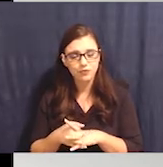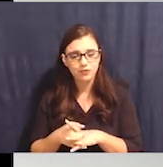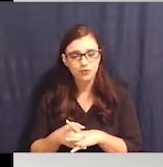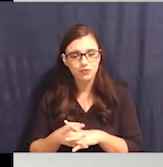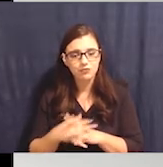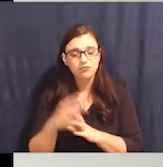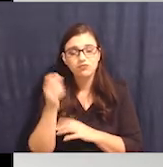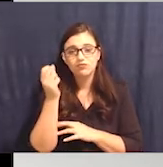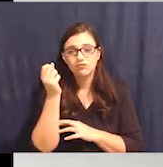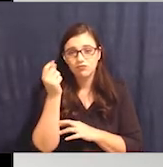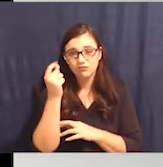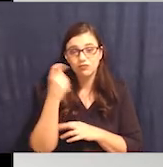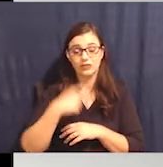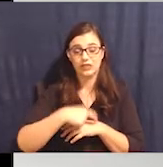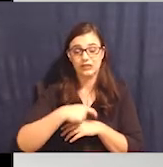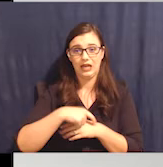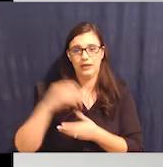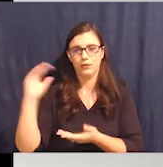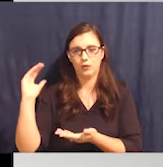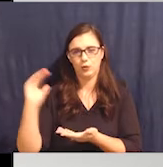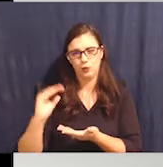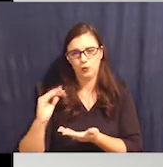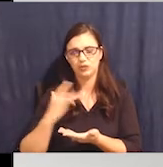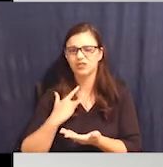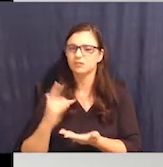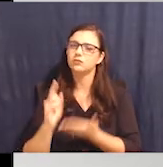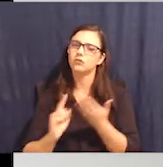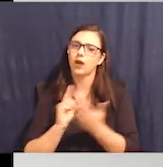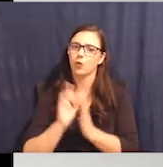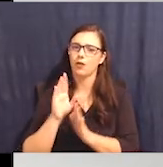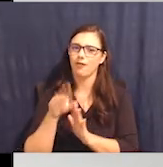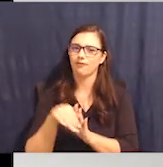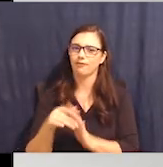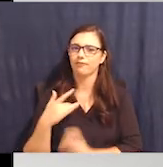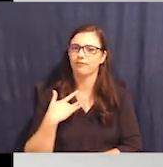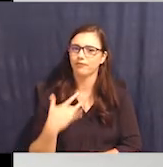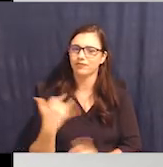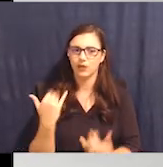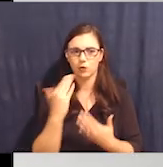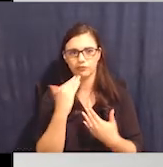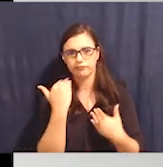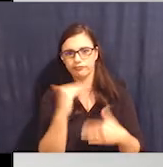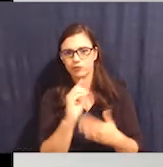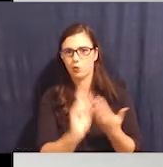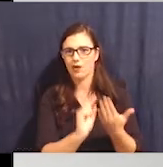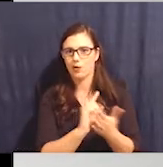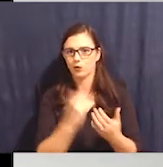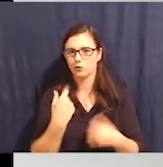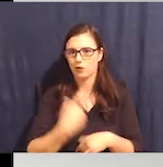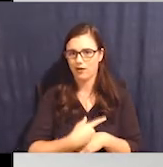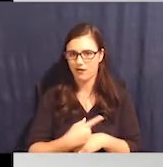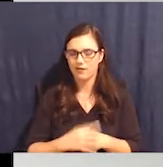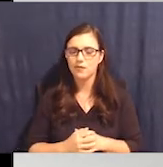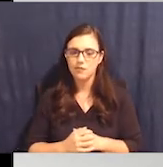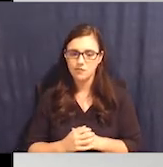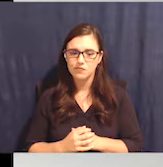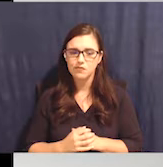As we have a reduced time allocated, normally our program runs an hour and a half. We're limited to 1 hour